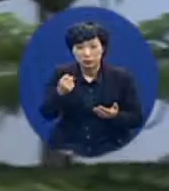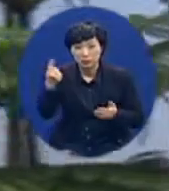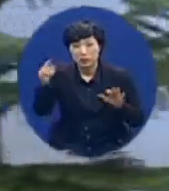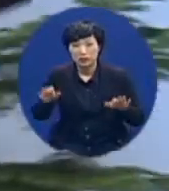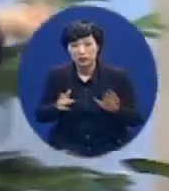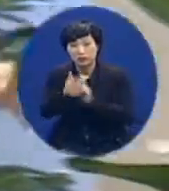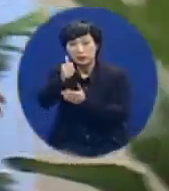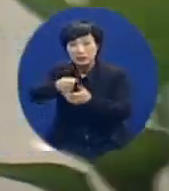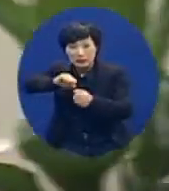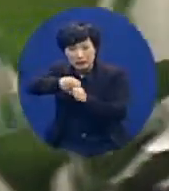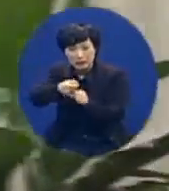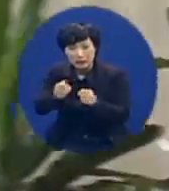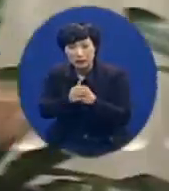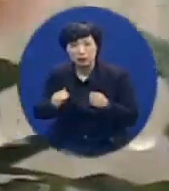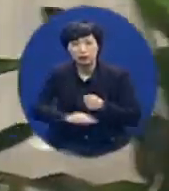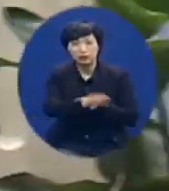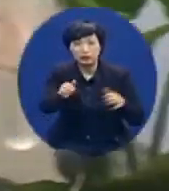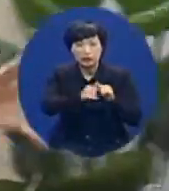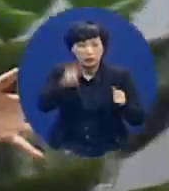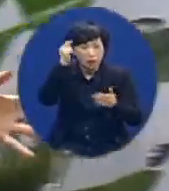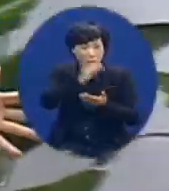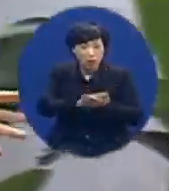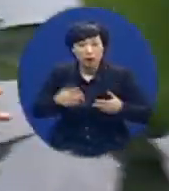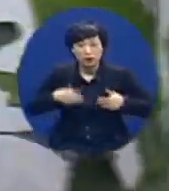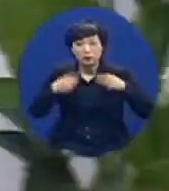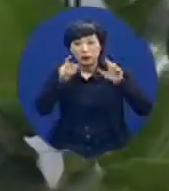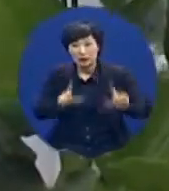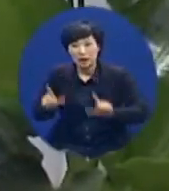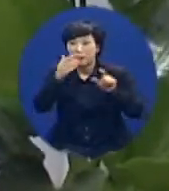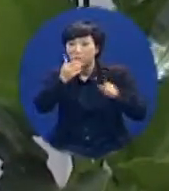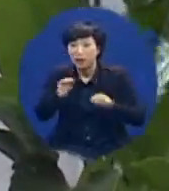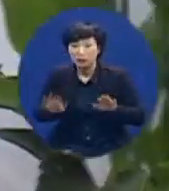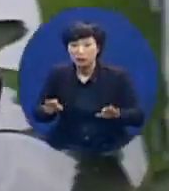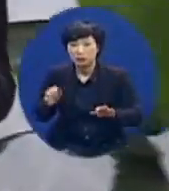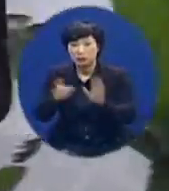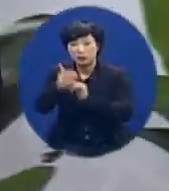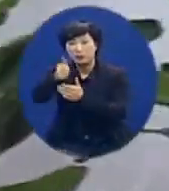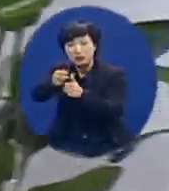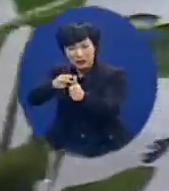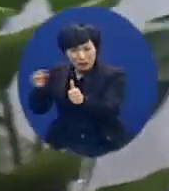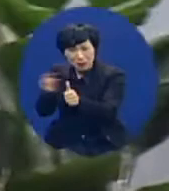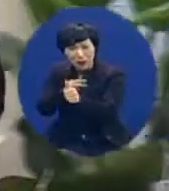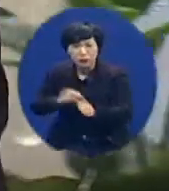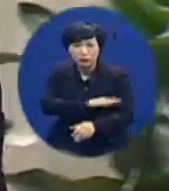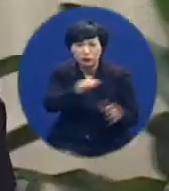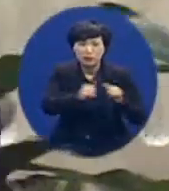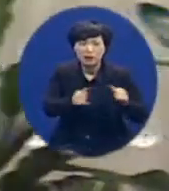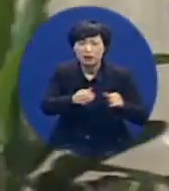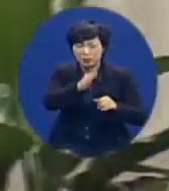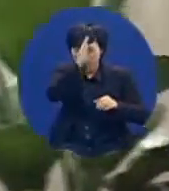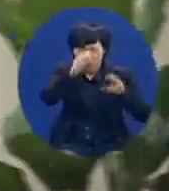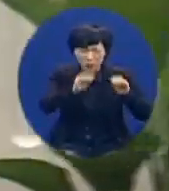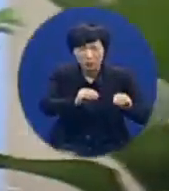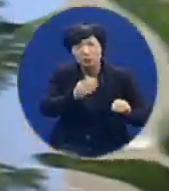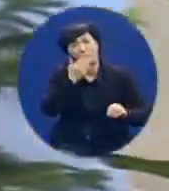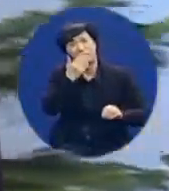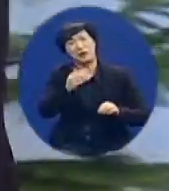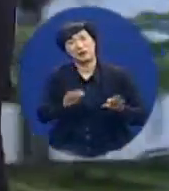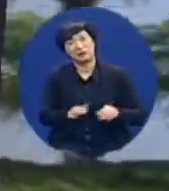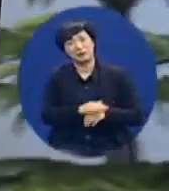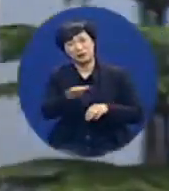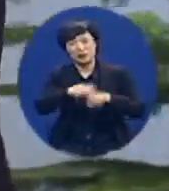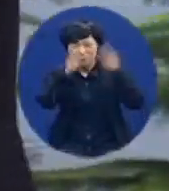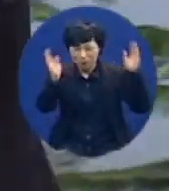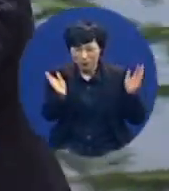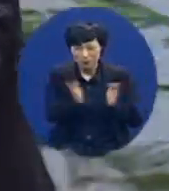him, and by his wounds we are healed. We all like sheep have gone astray. Each of us